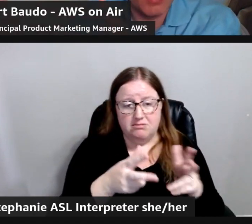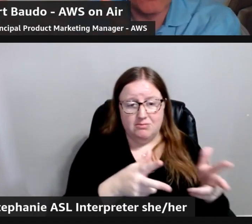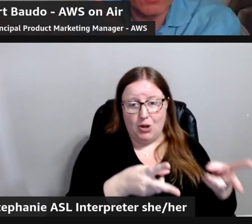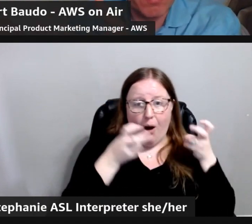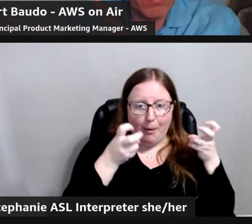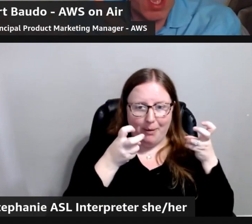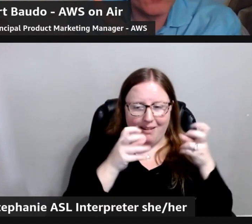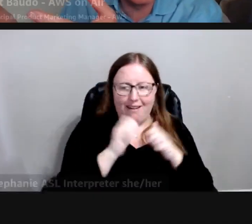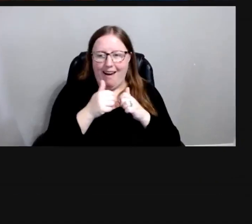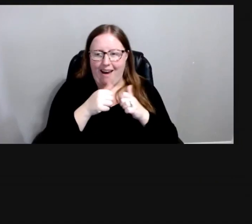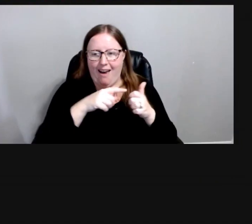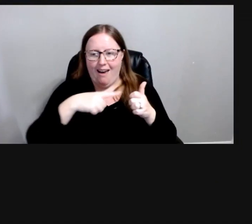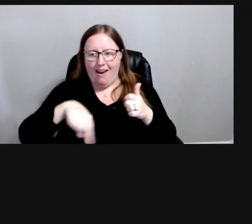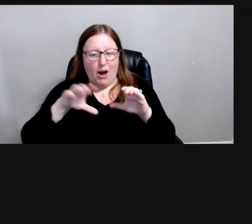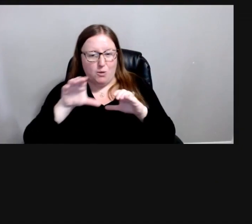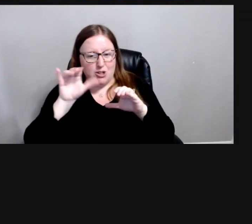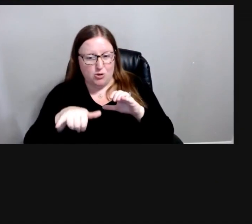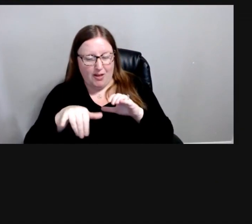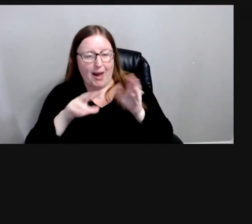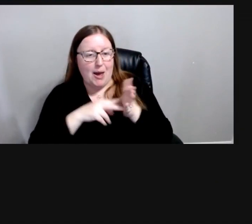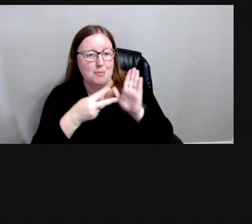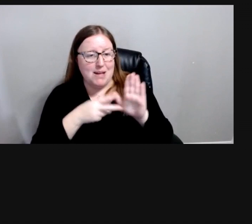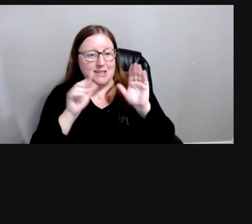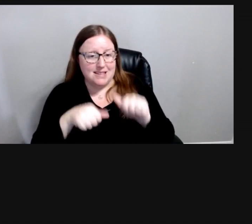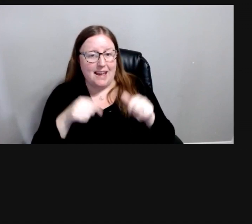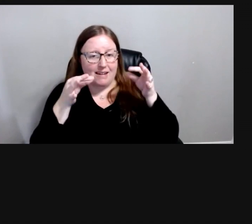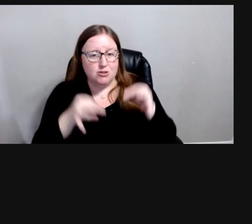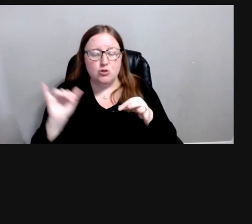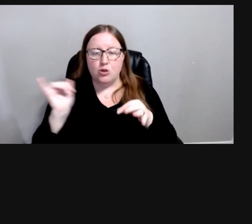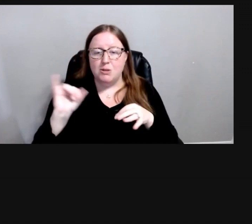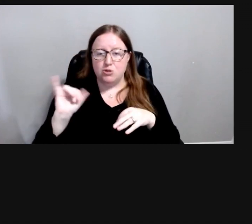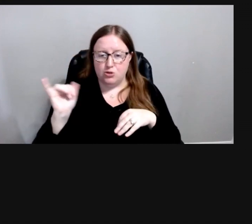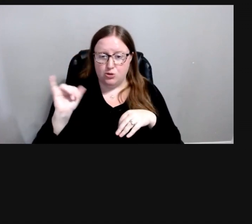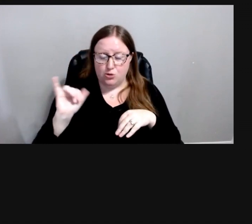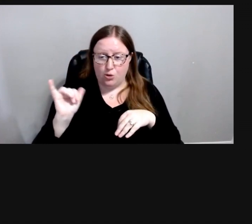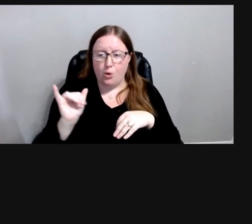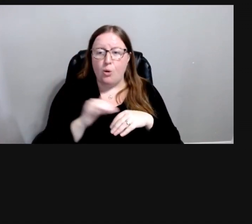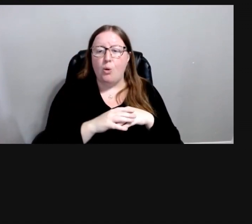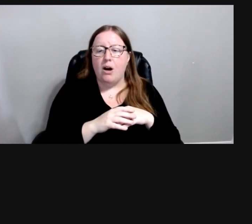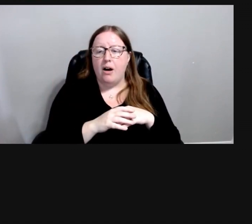copy how we do that, so they can too determine